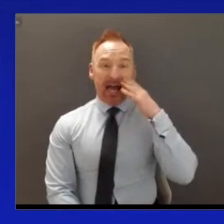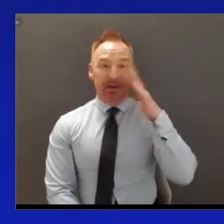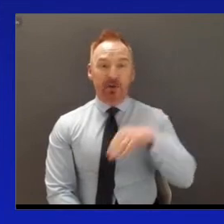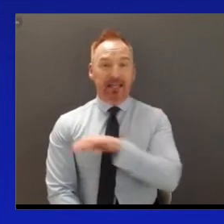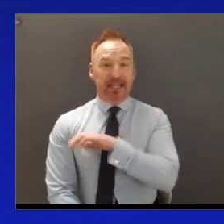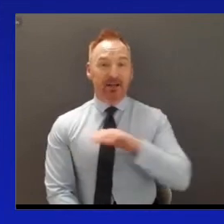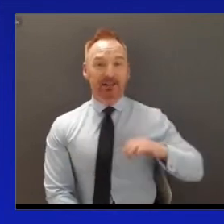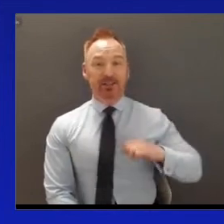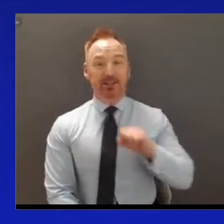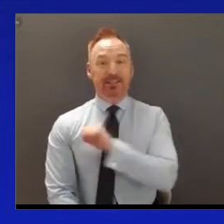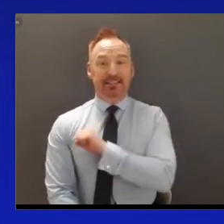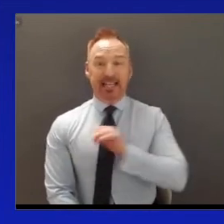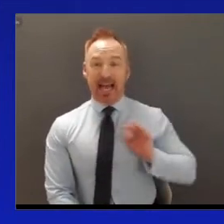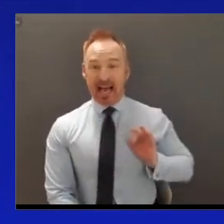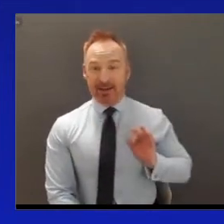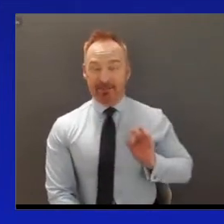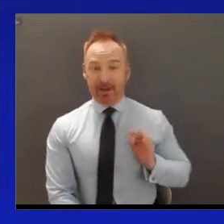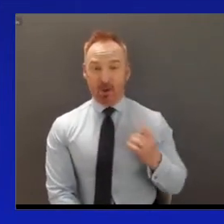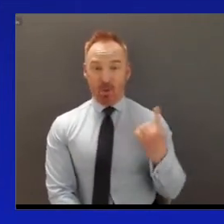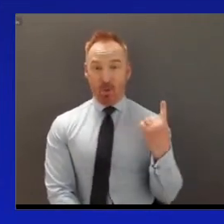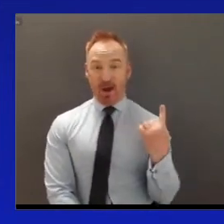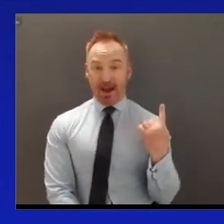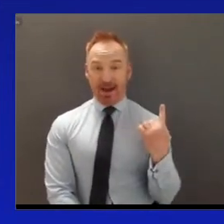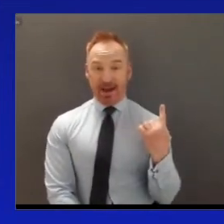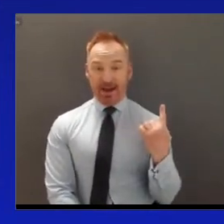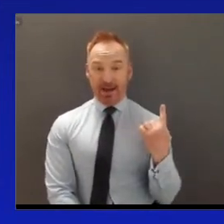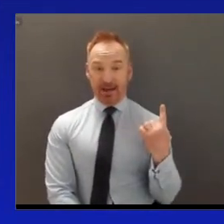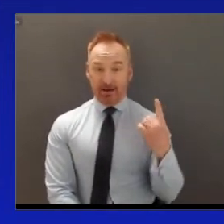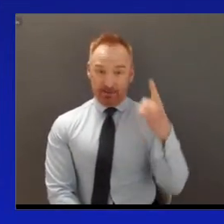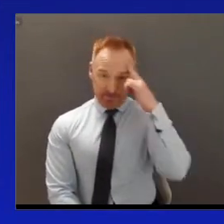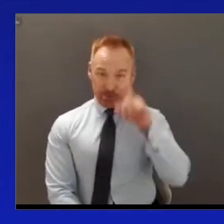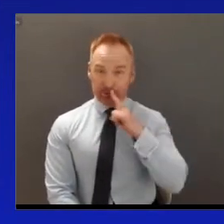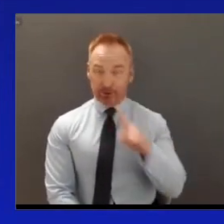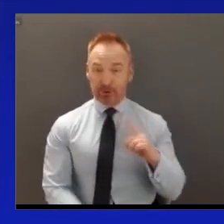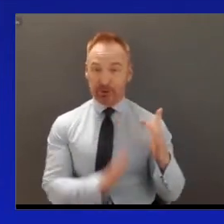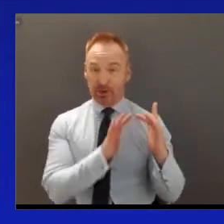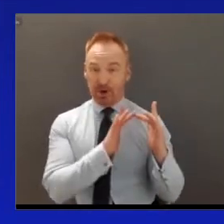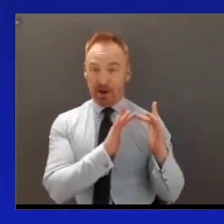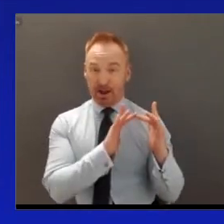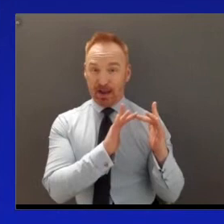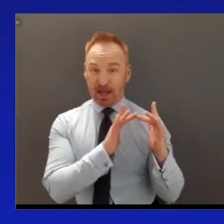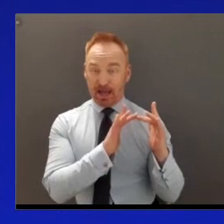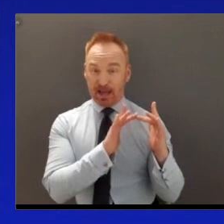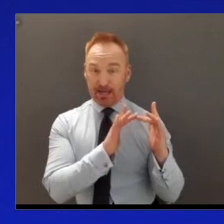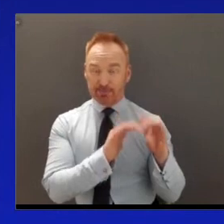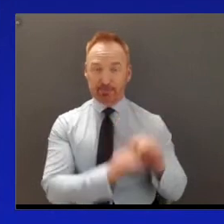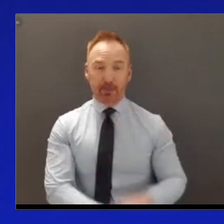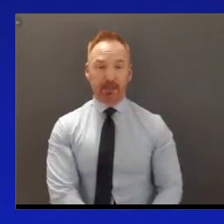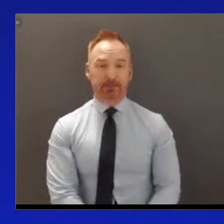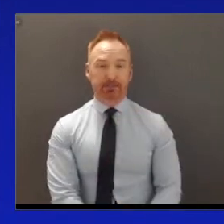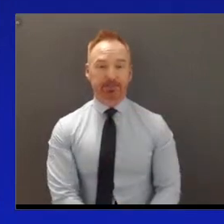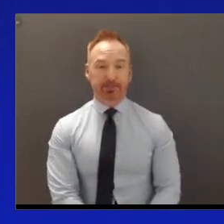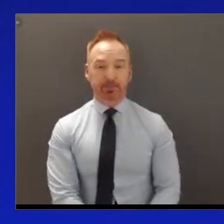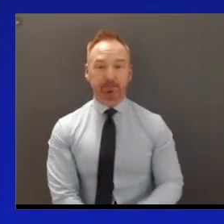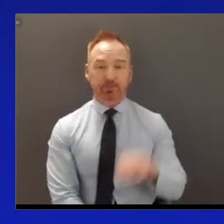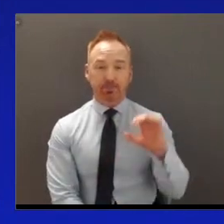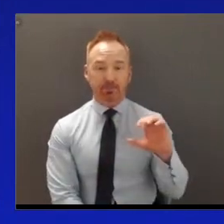staff online, so we'll go there first. Chantal LaBelle, please.